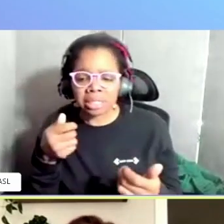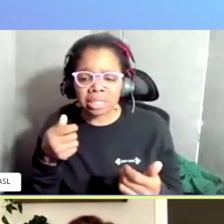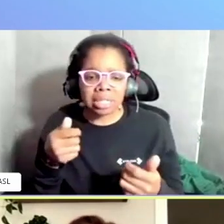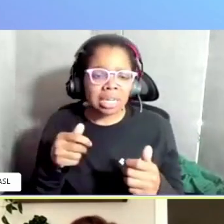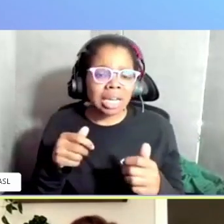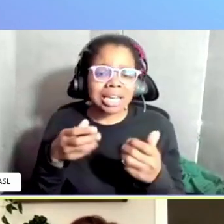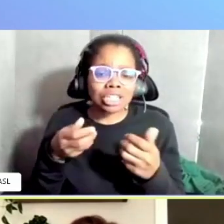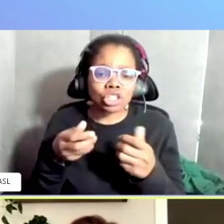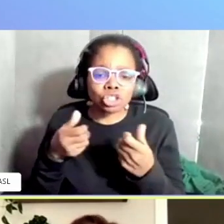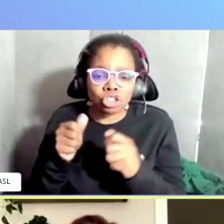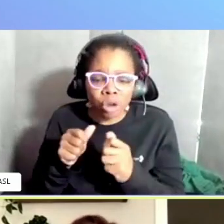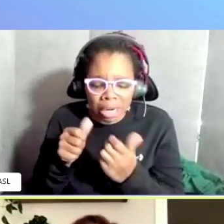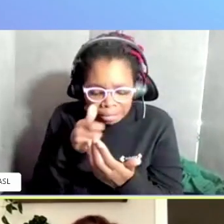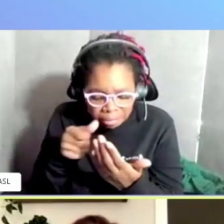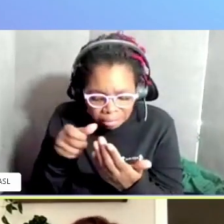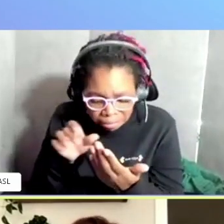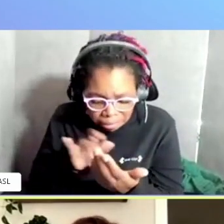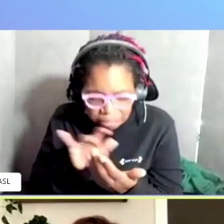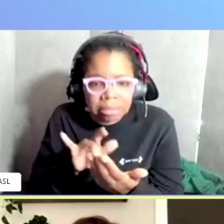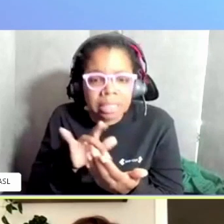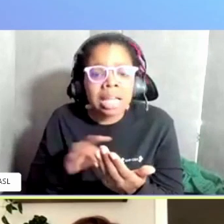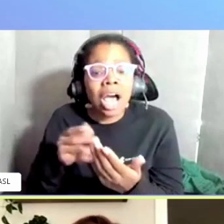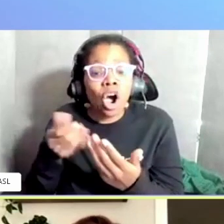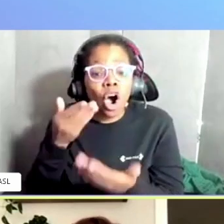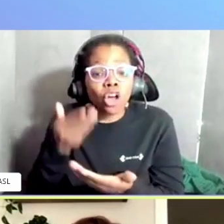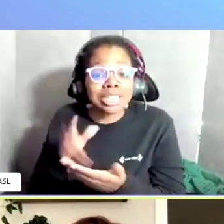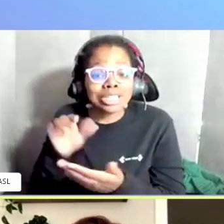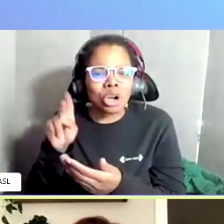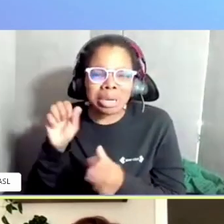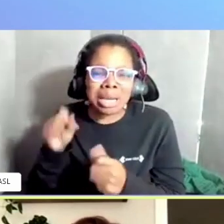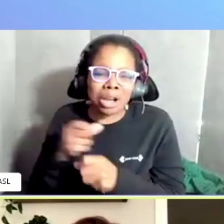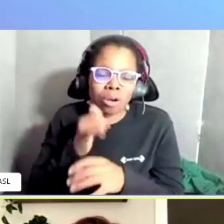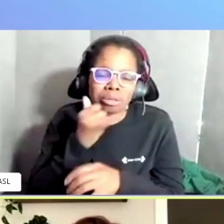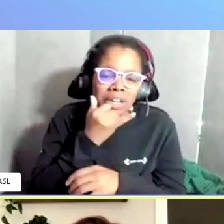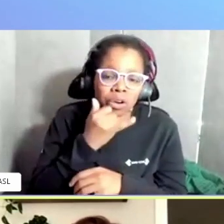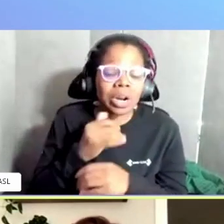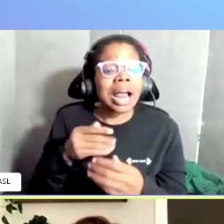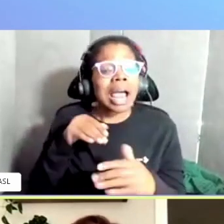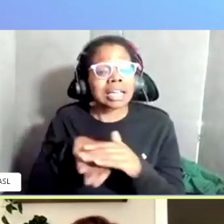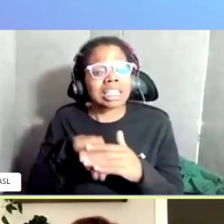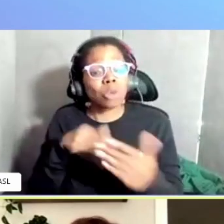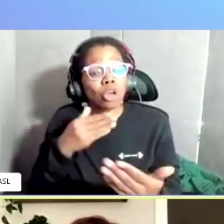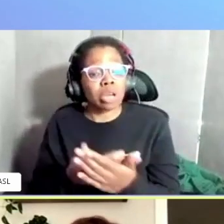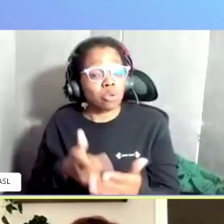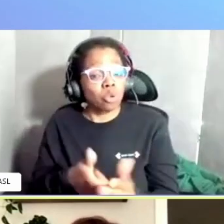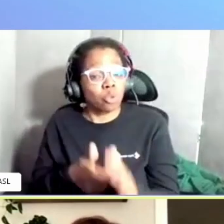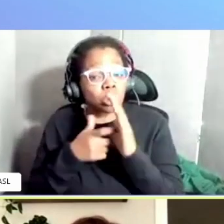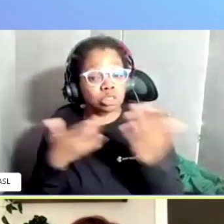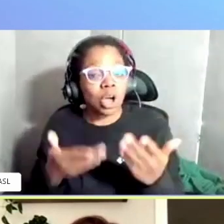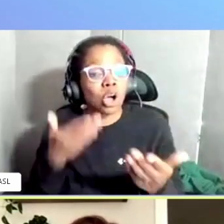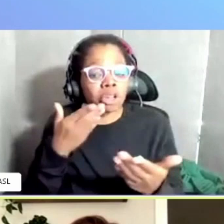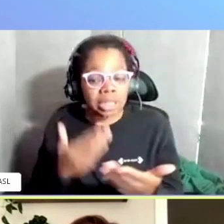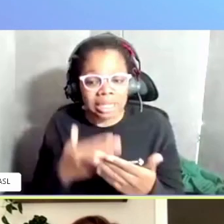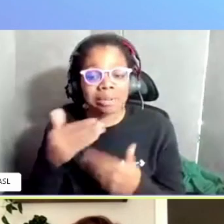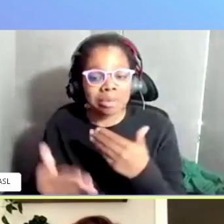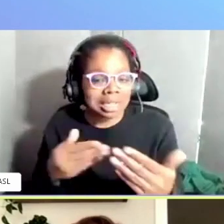transcribing authentication codes can be prone to error. So accessible authentication requires that authentication processes